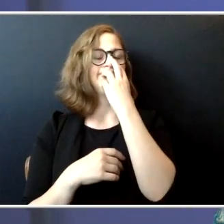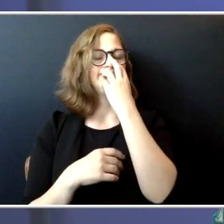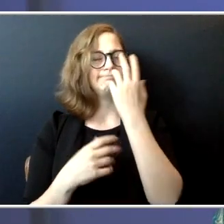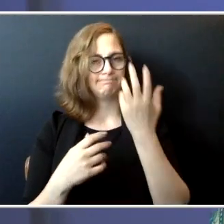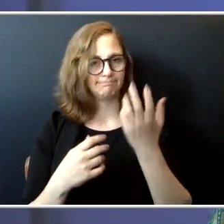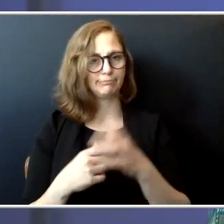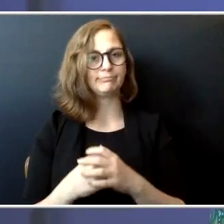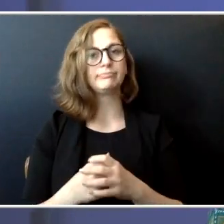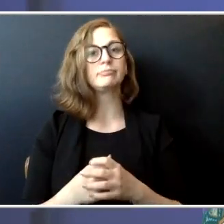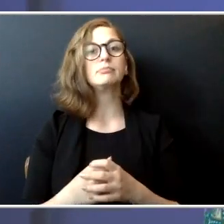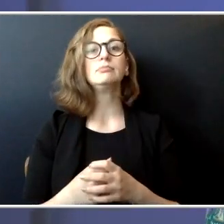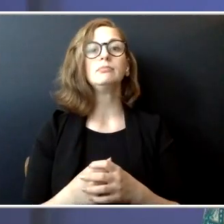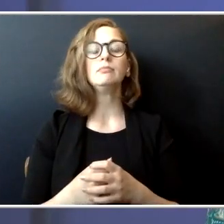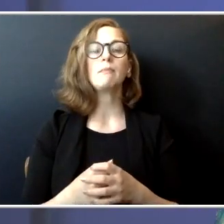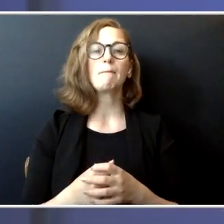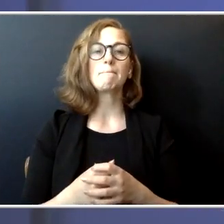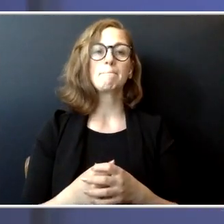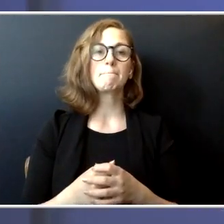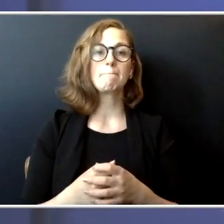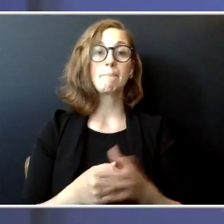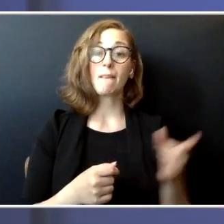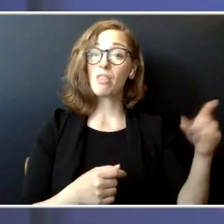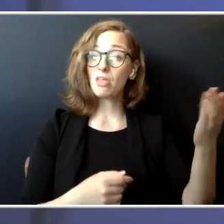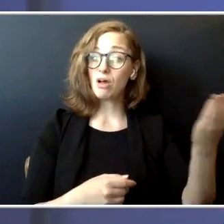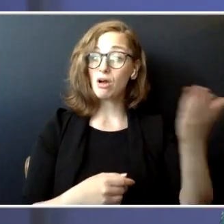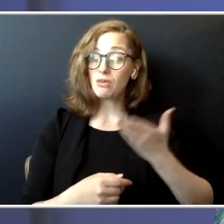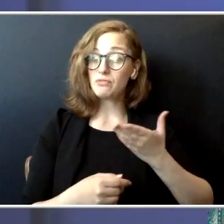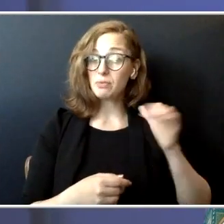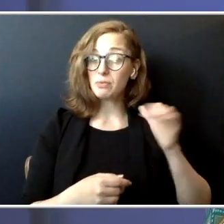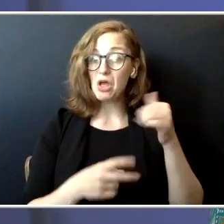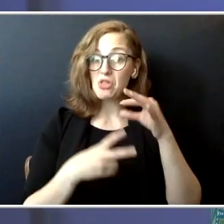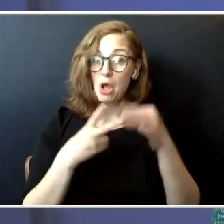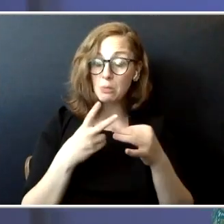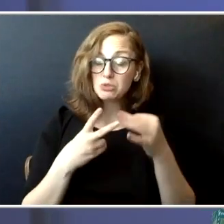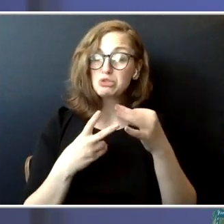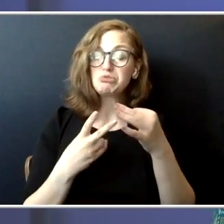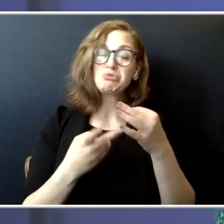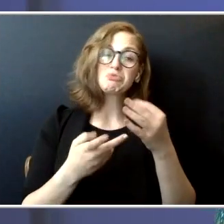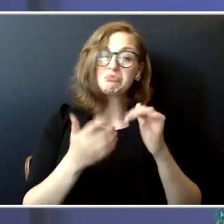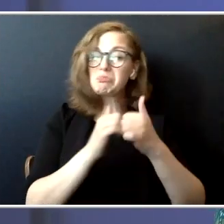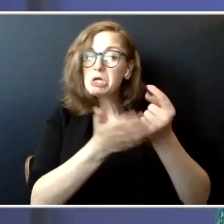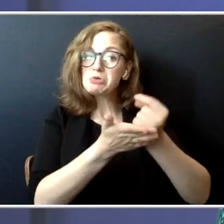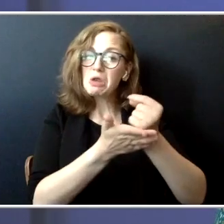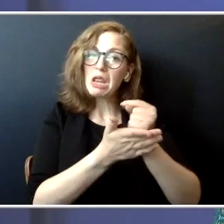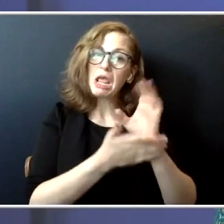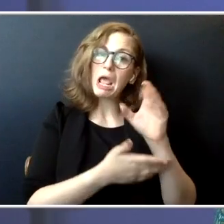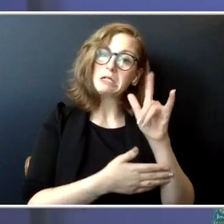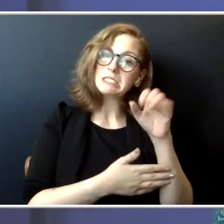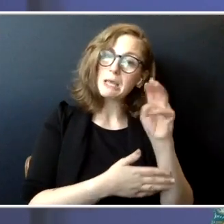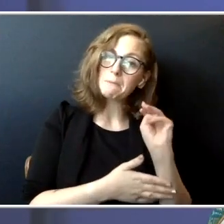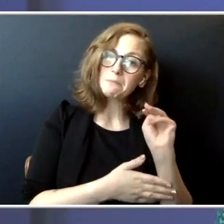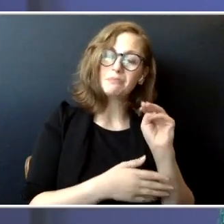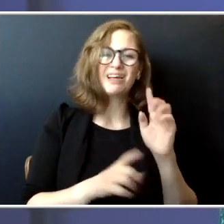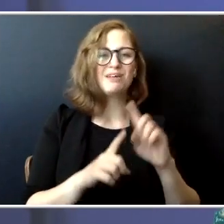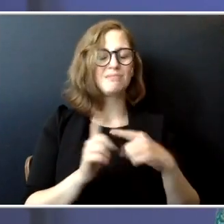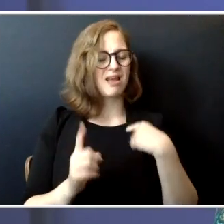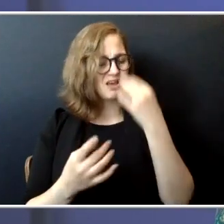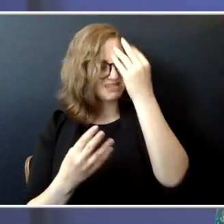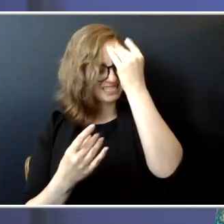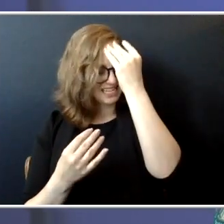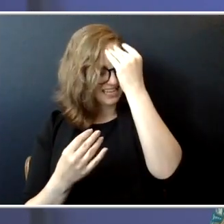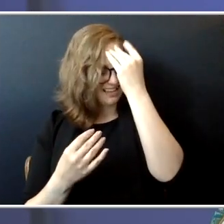offered alternative treatments for the calcium, but I just kept thinking to myself, I'm already on so